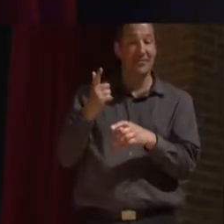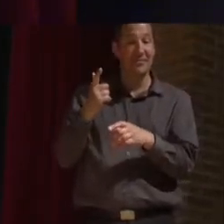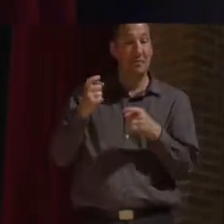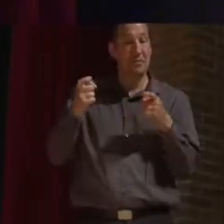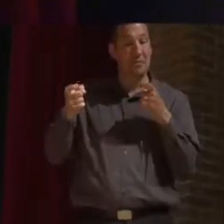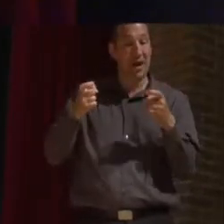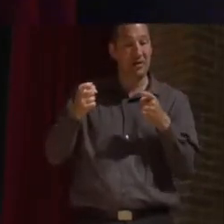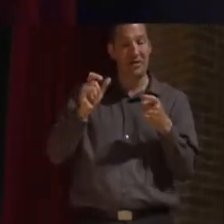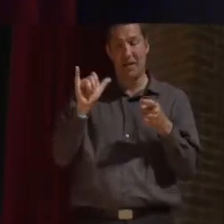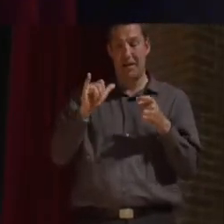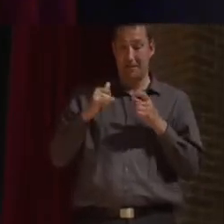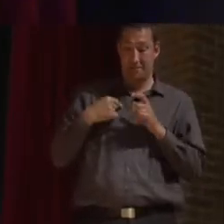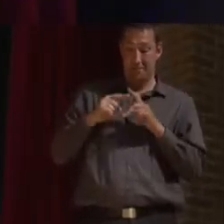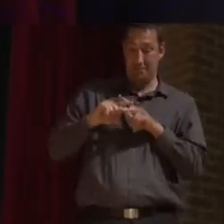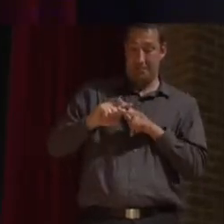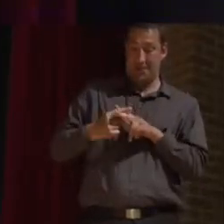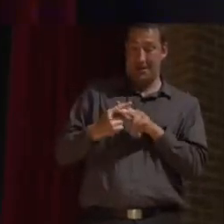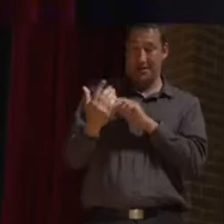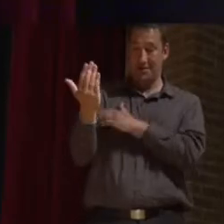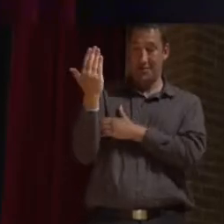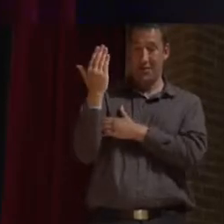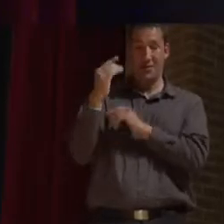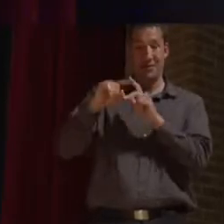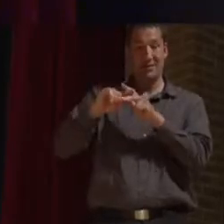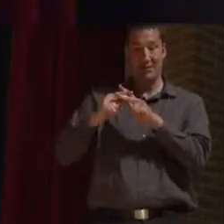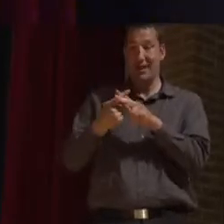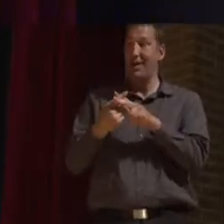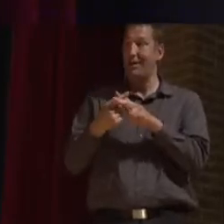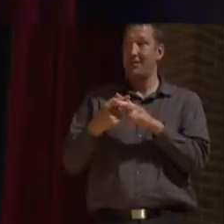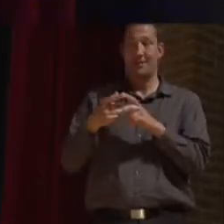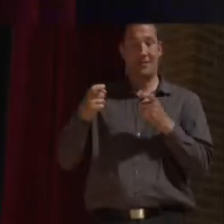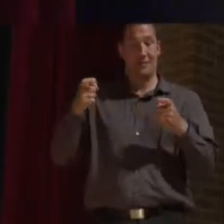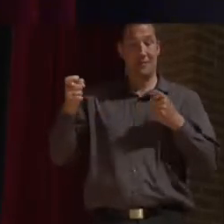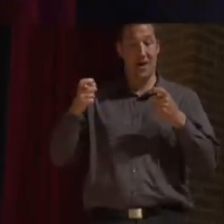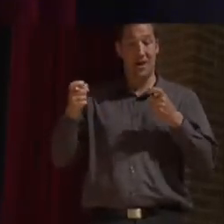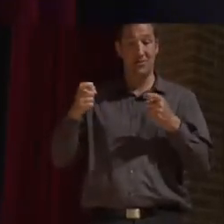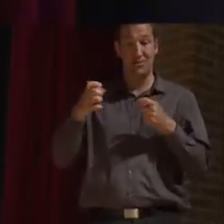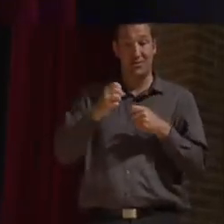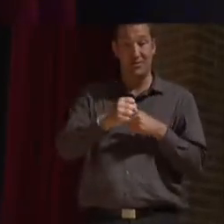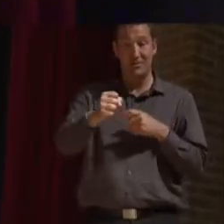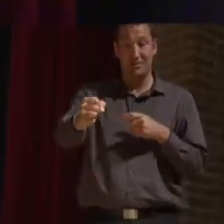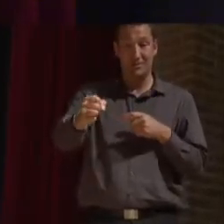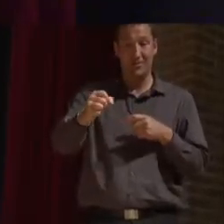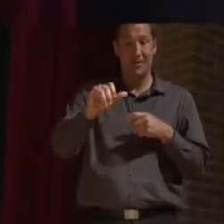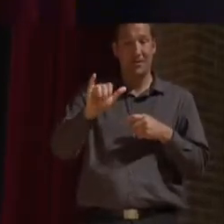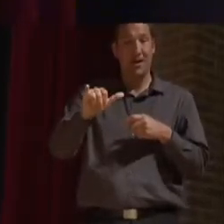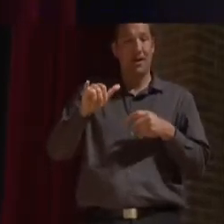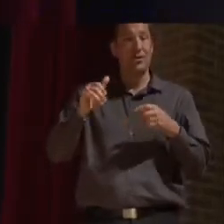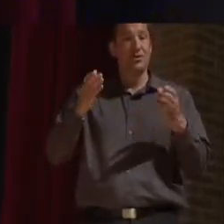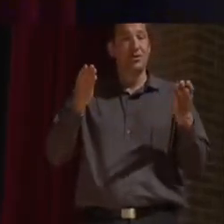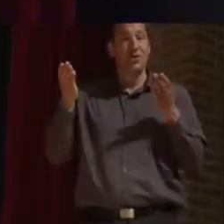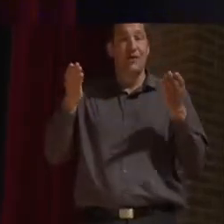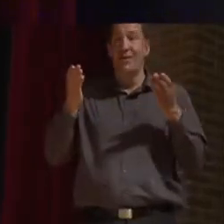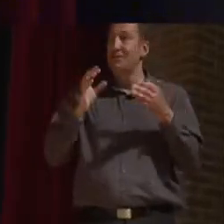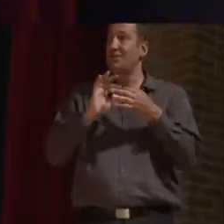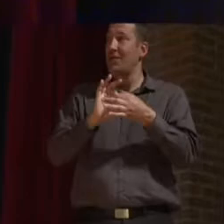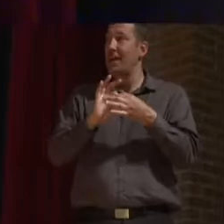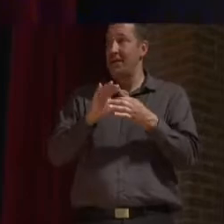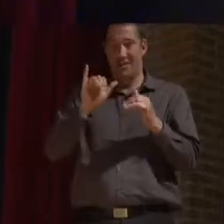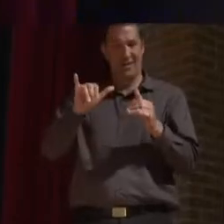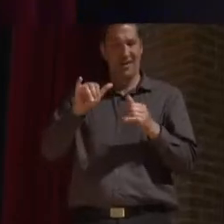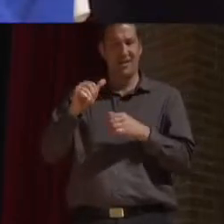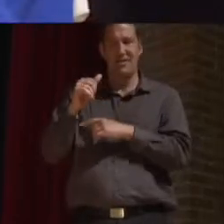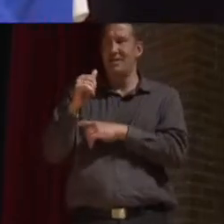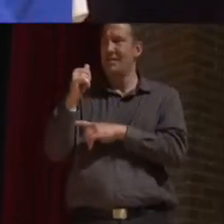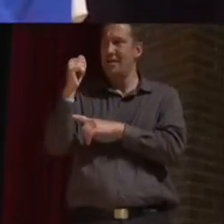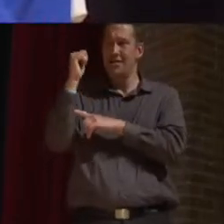before we start the day, is if they put you at service coordinator, and obviously service coordinator is where they run the back room. We have another one